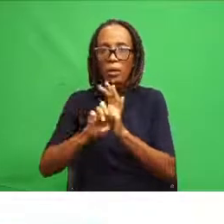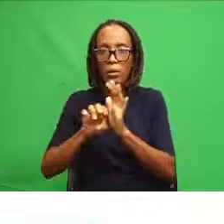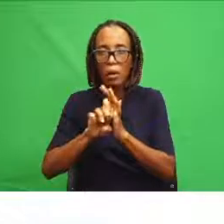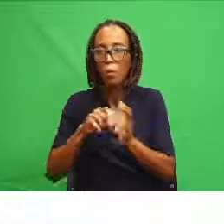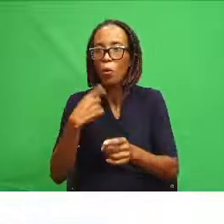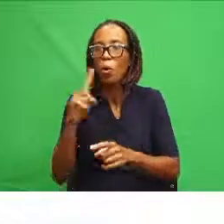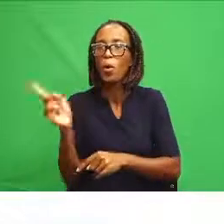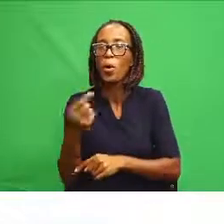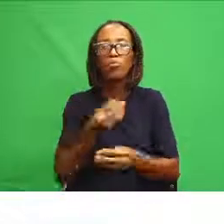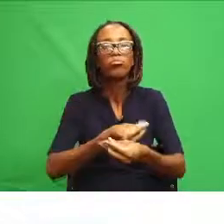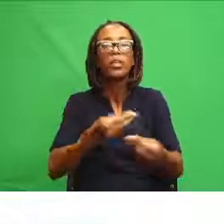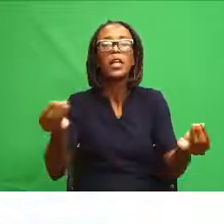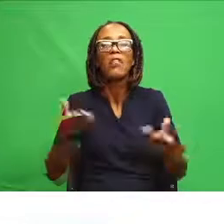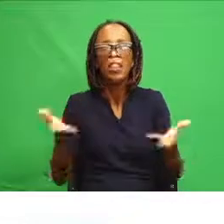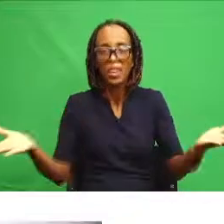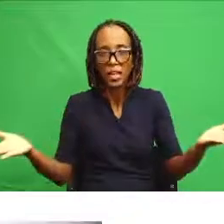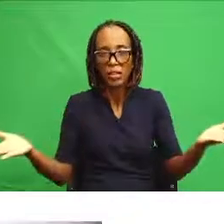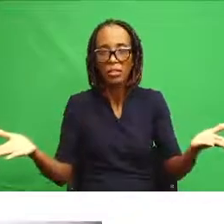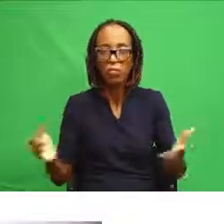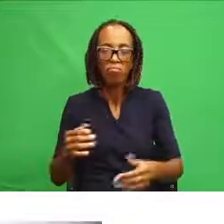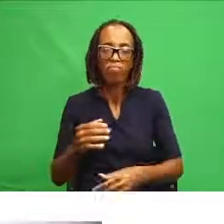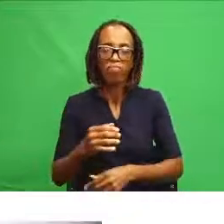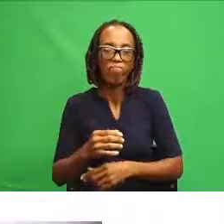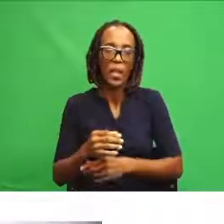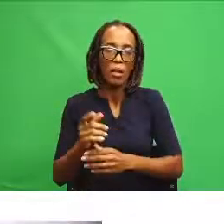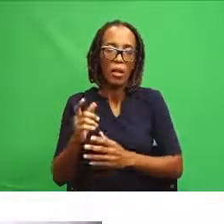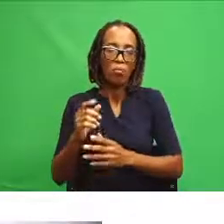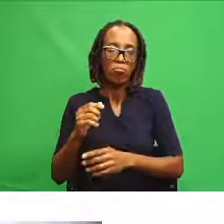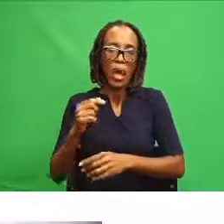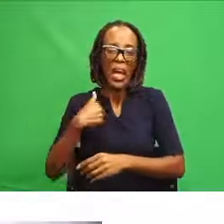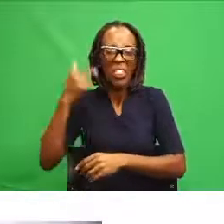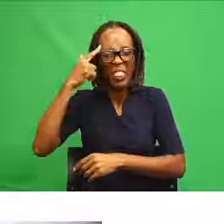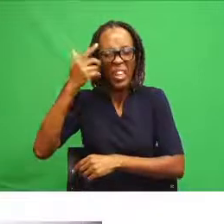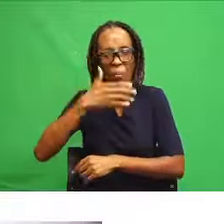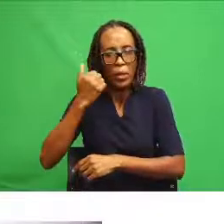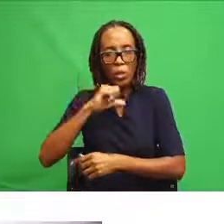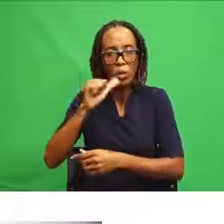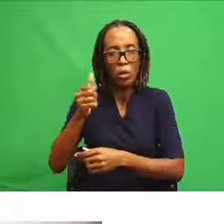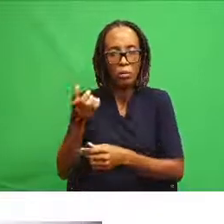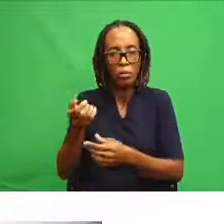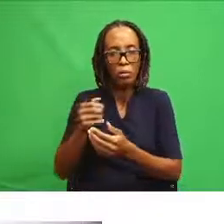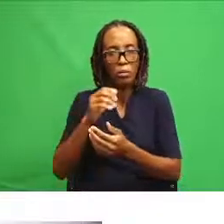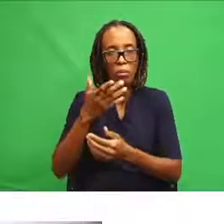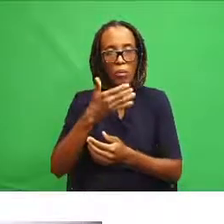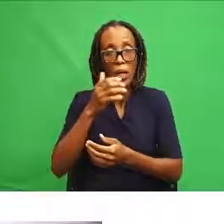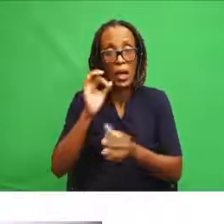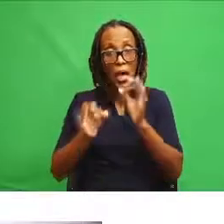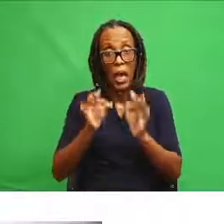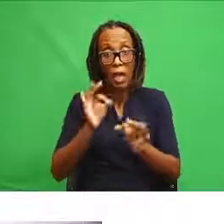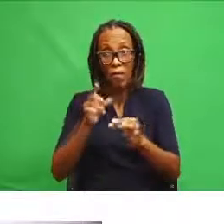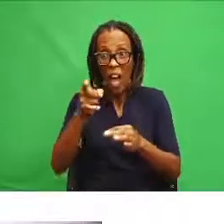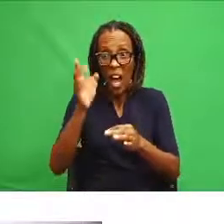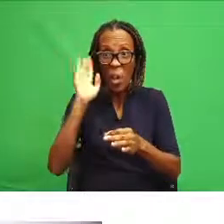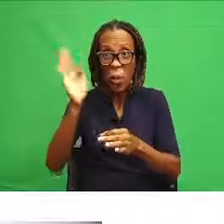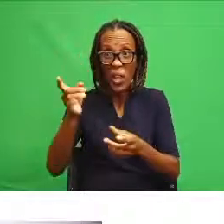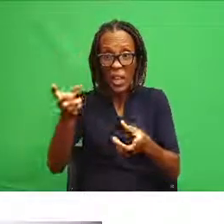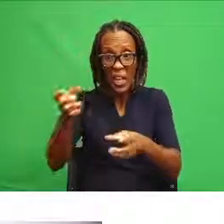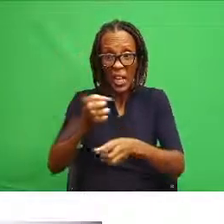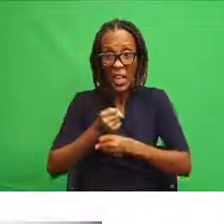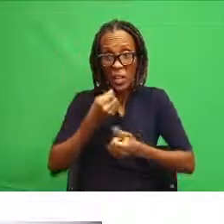I am not an attorney, but to the best of my knowledge, if you are a beneficiary of the